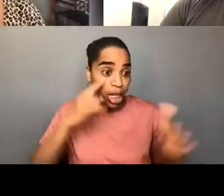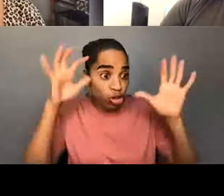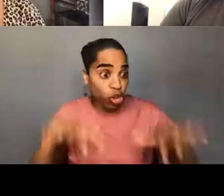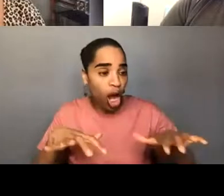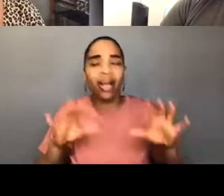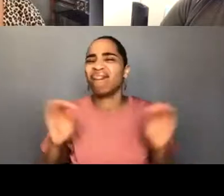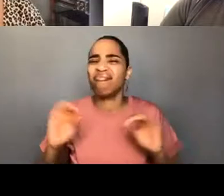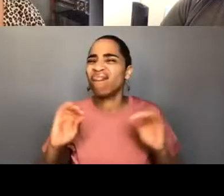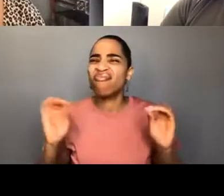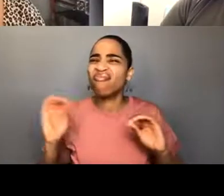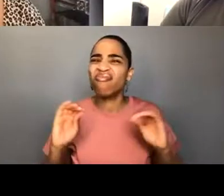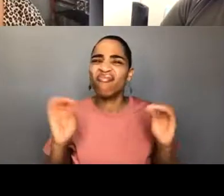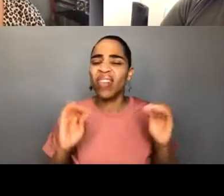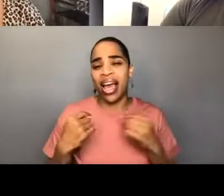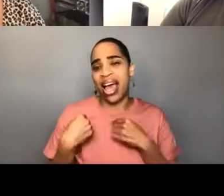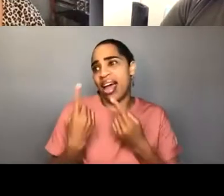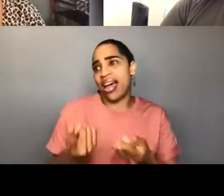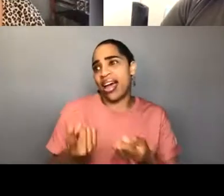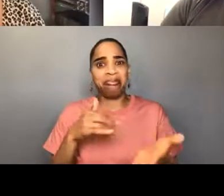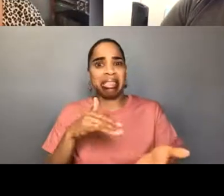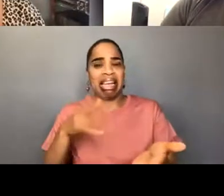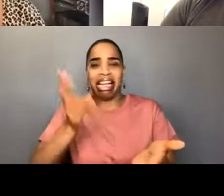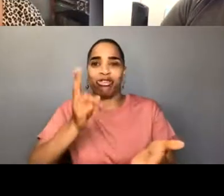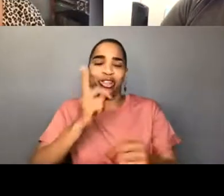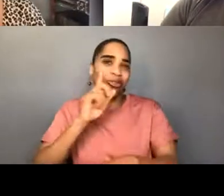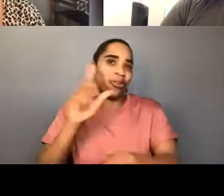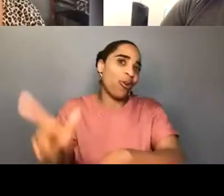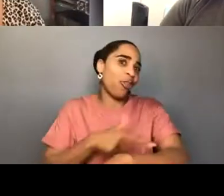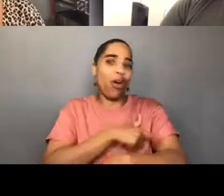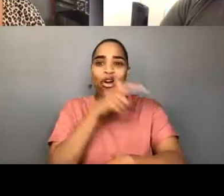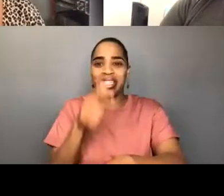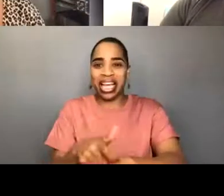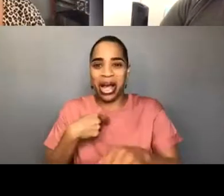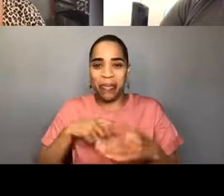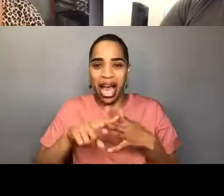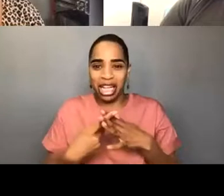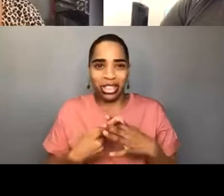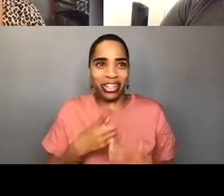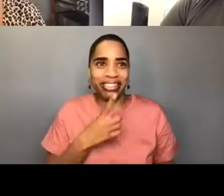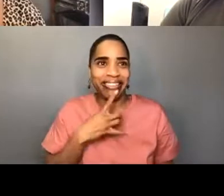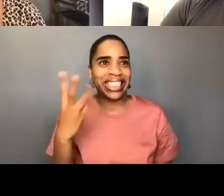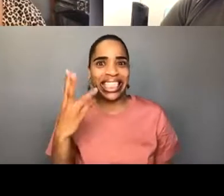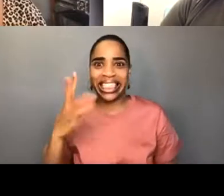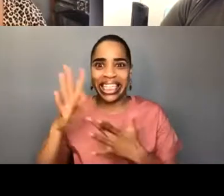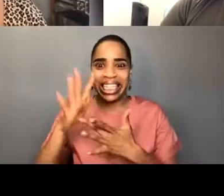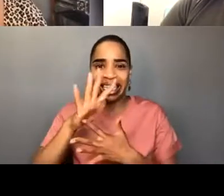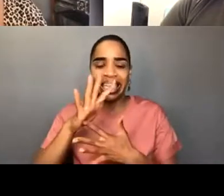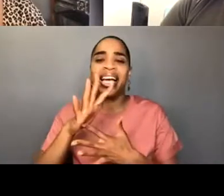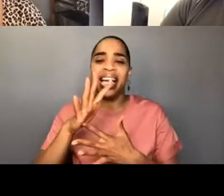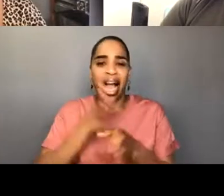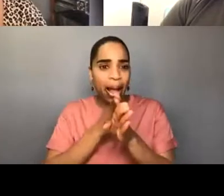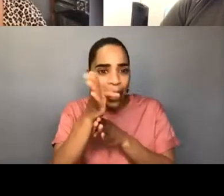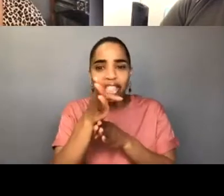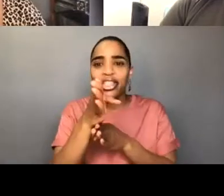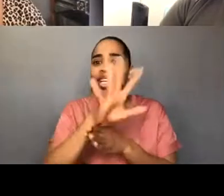me. I've been studying this history for a long time, since I was a 16-year-old in high school. I majored in African